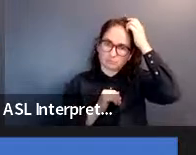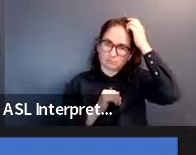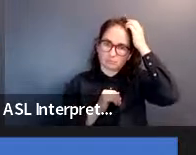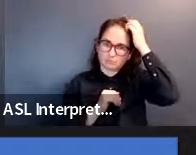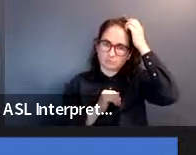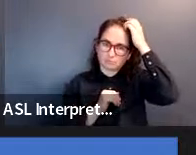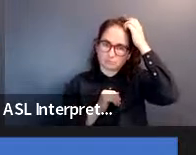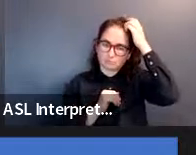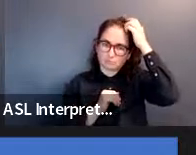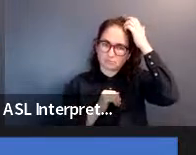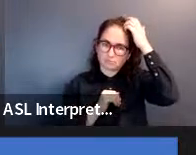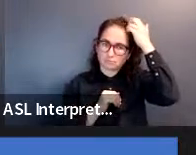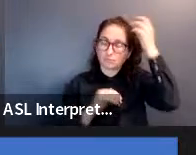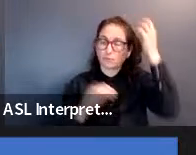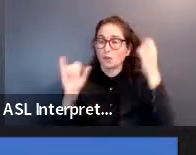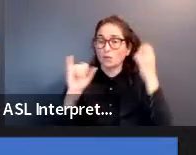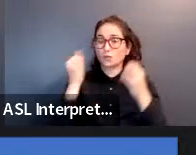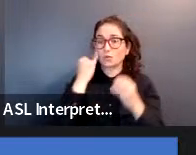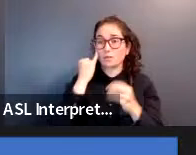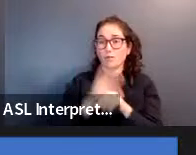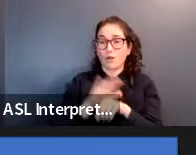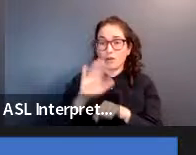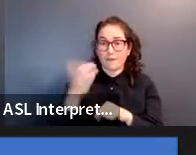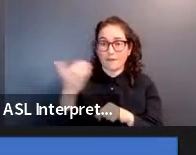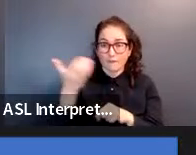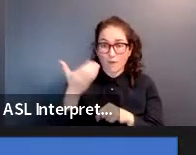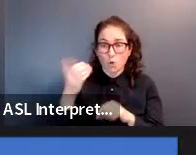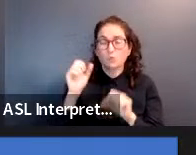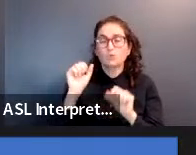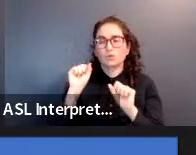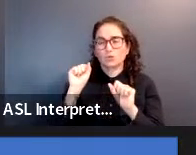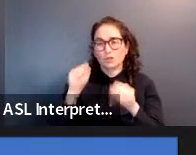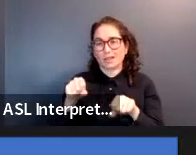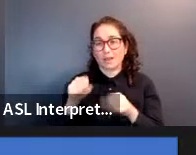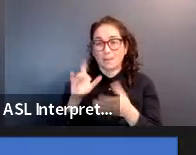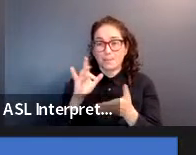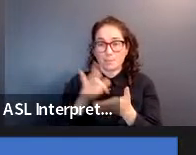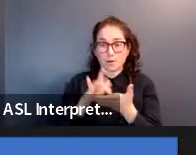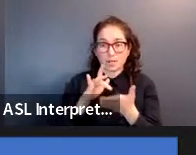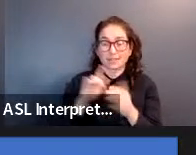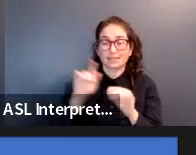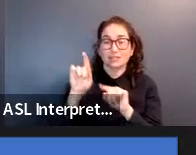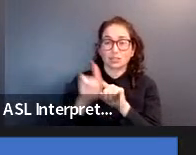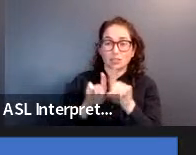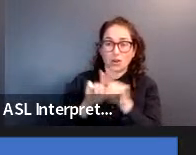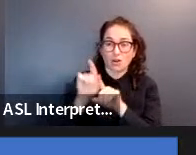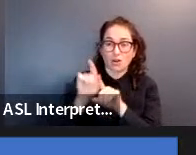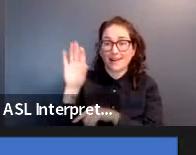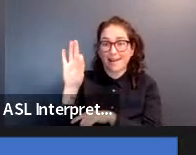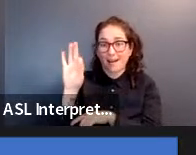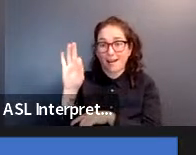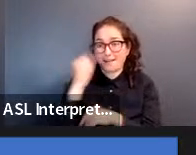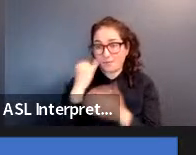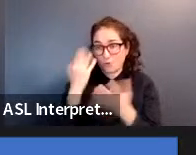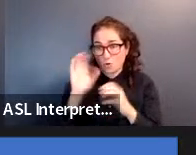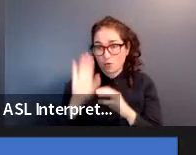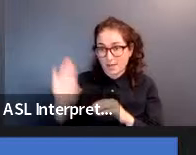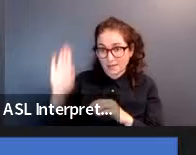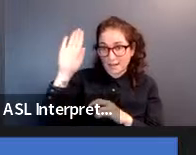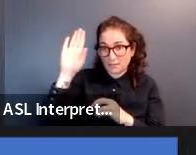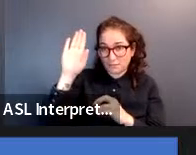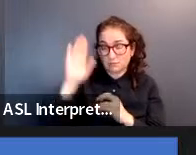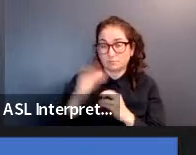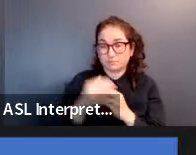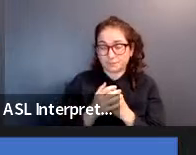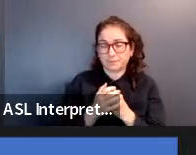If you are on phone, you can raise your hand by pressing *9. And